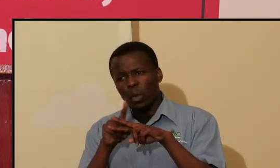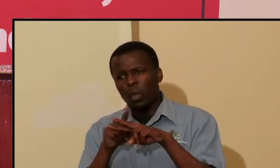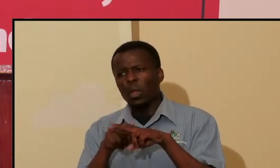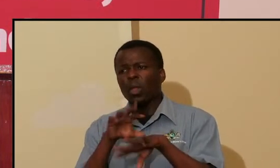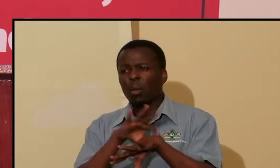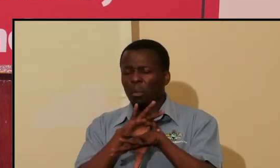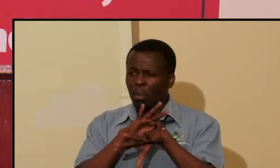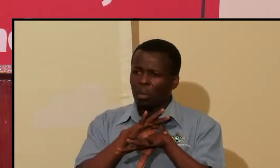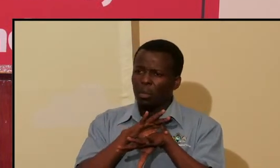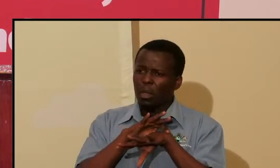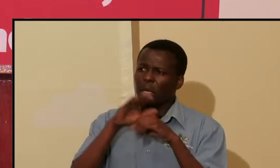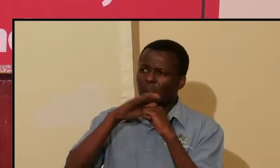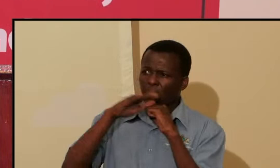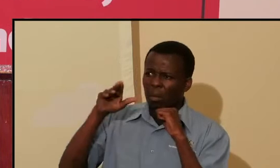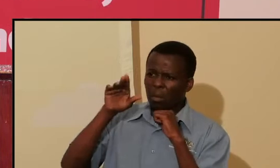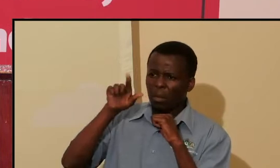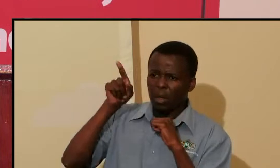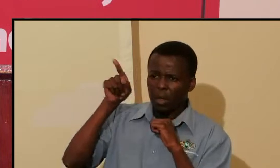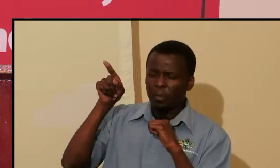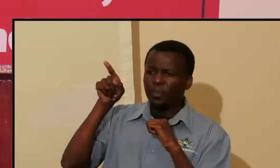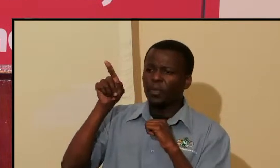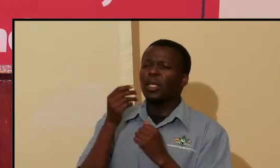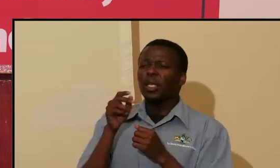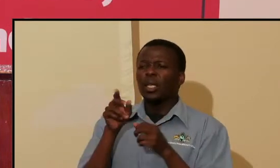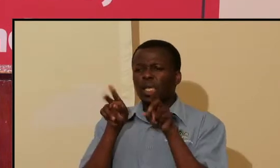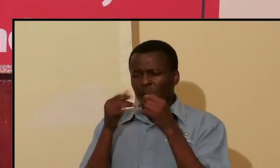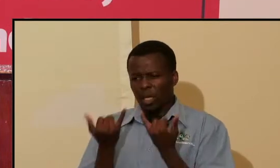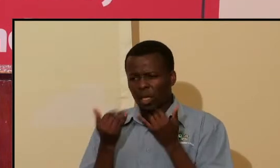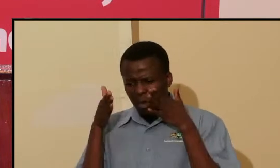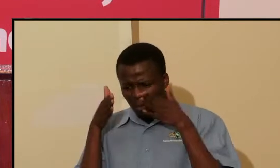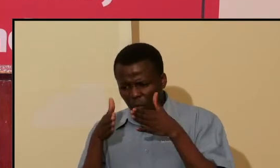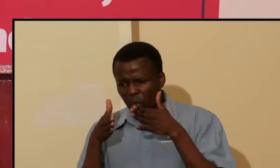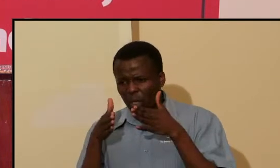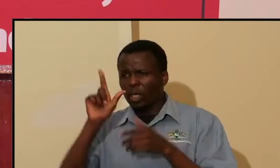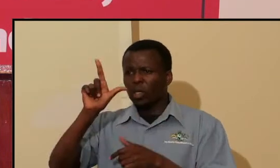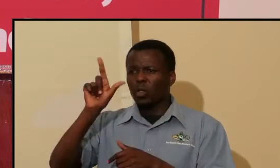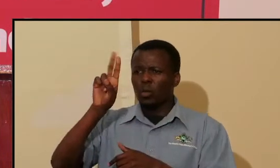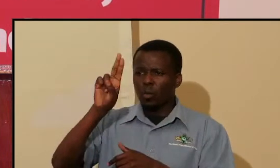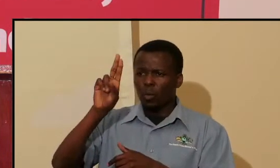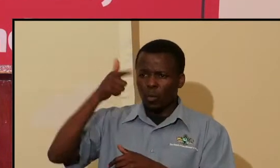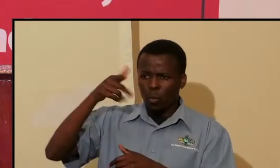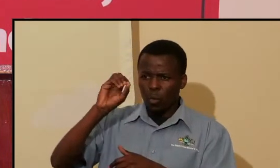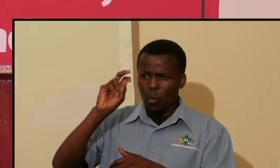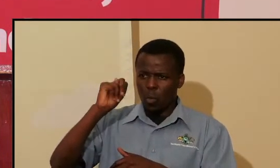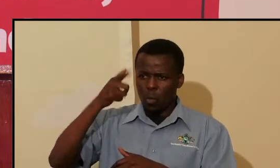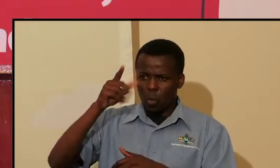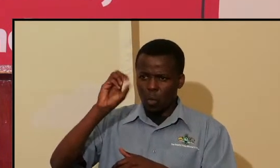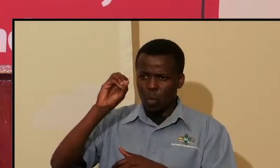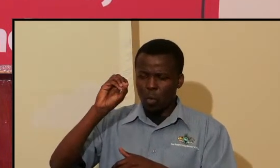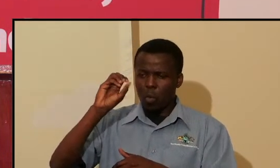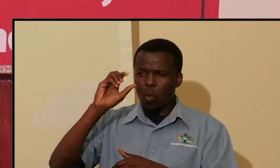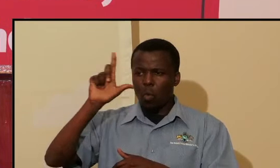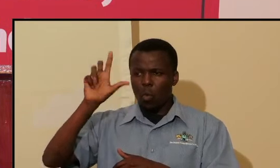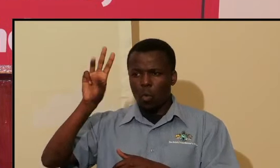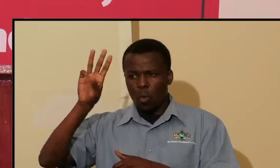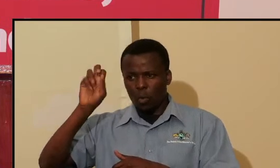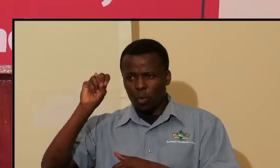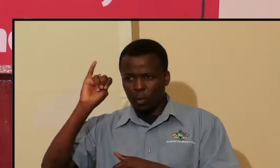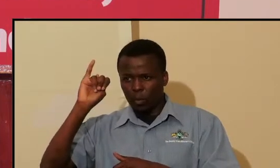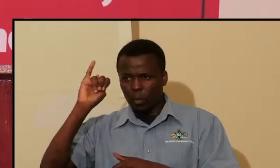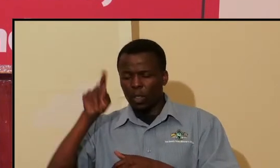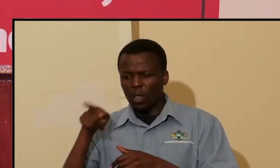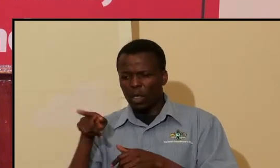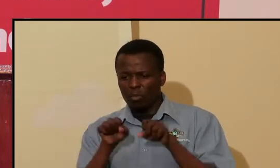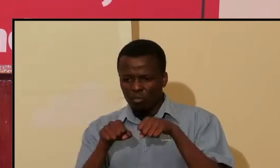at Lukongolweni in Nkundla on the 12th November in the Lubombo region. And then on the 17th